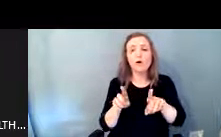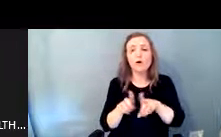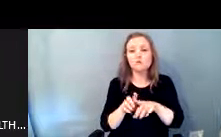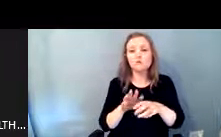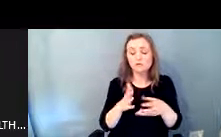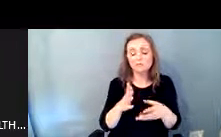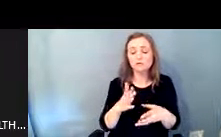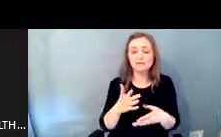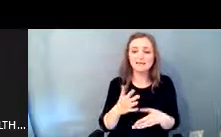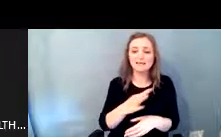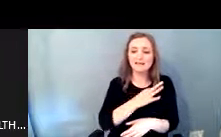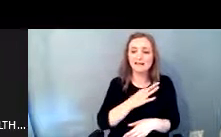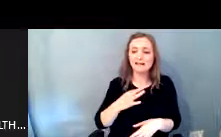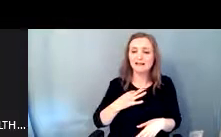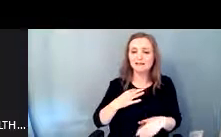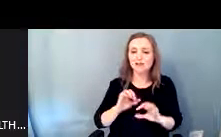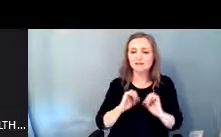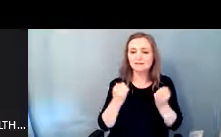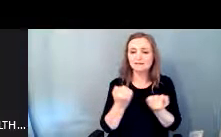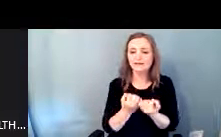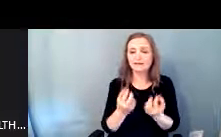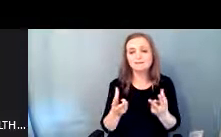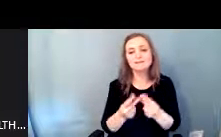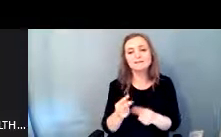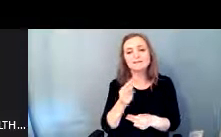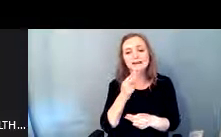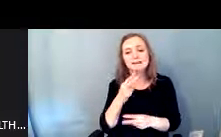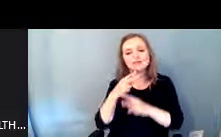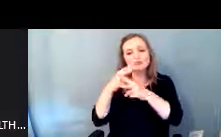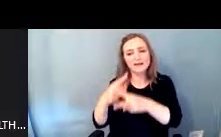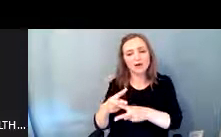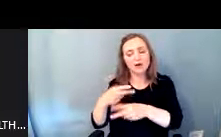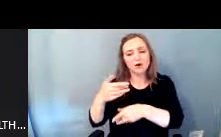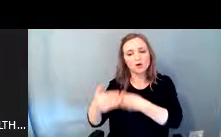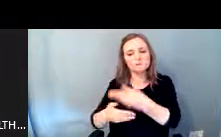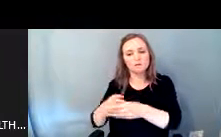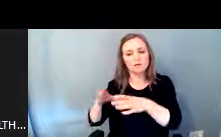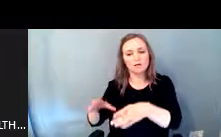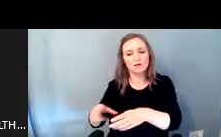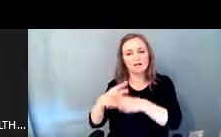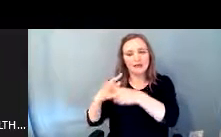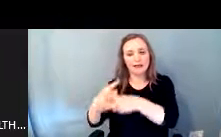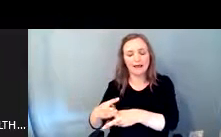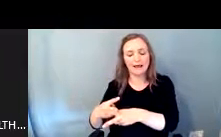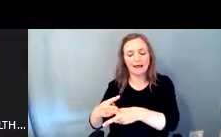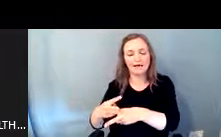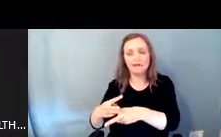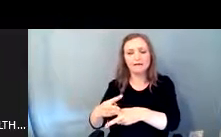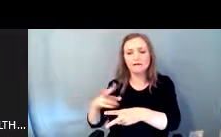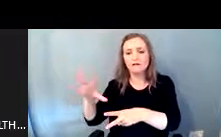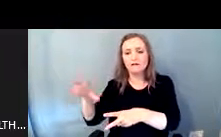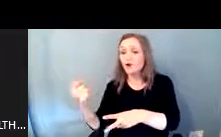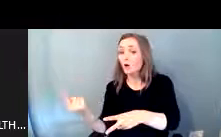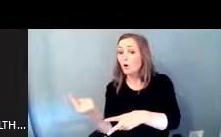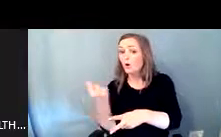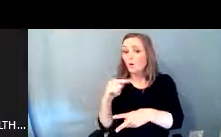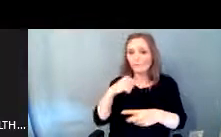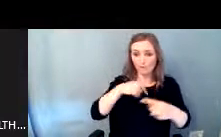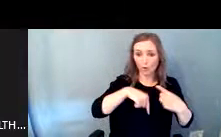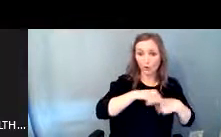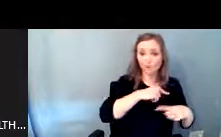improve pathways with our secondary care colleagues, that takes them away from their outpatient setting or their